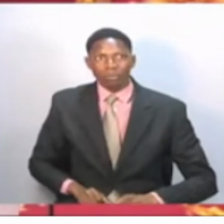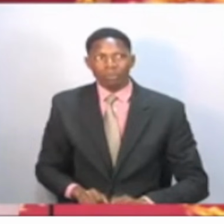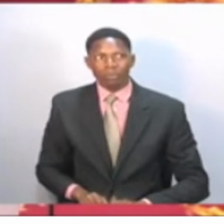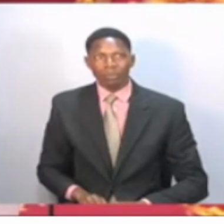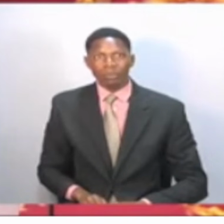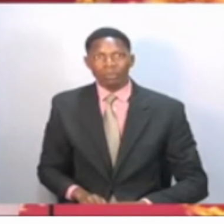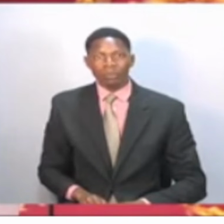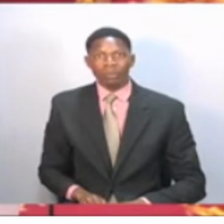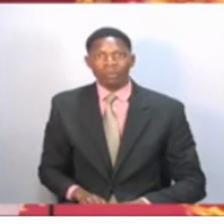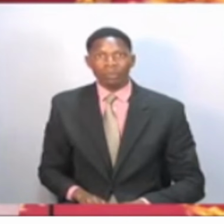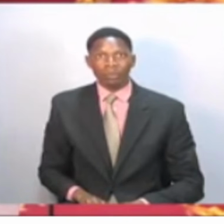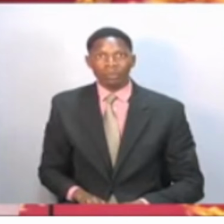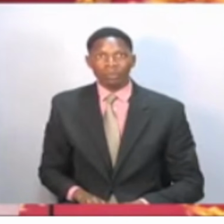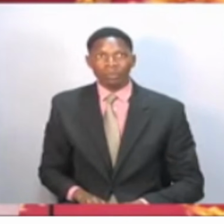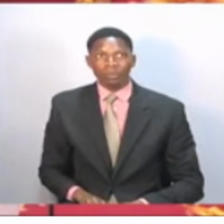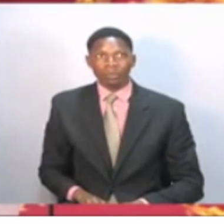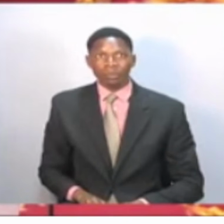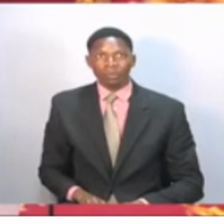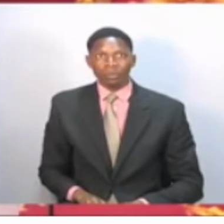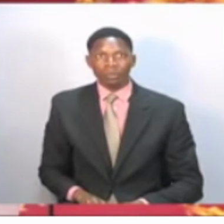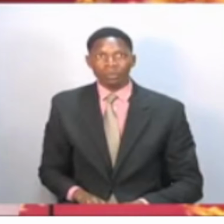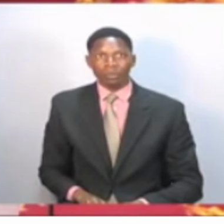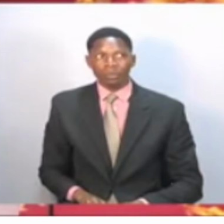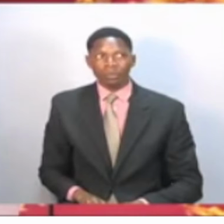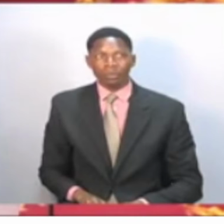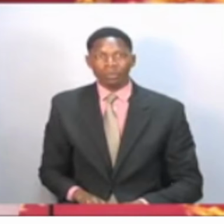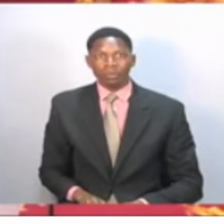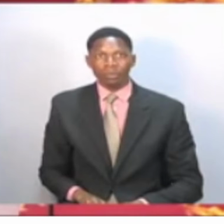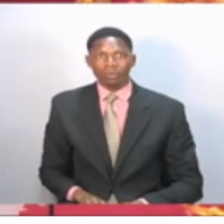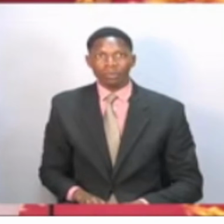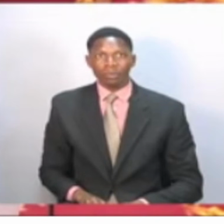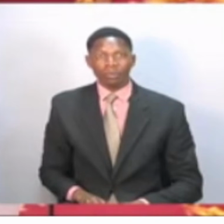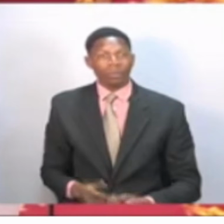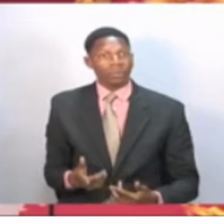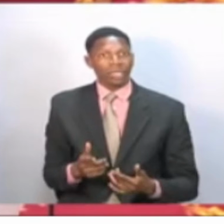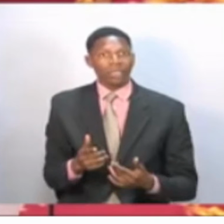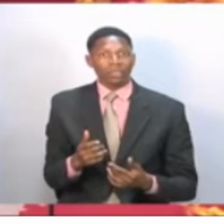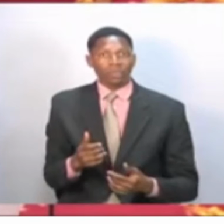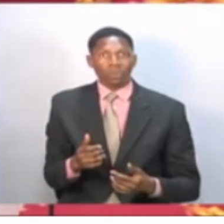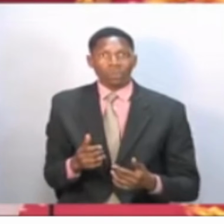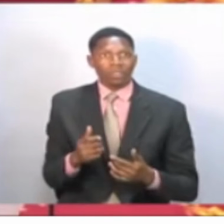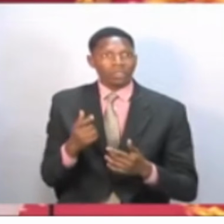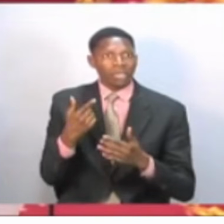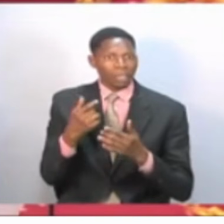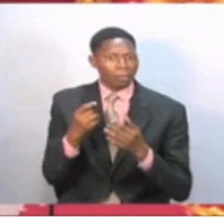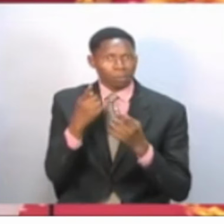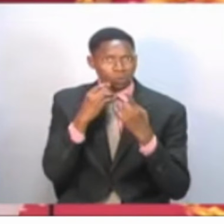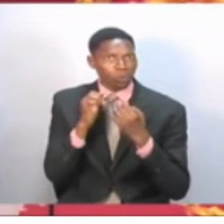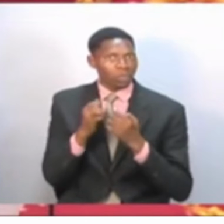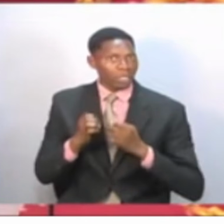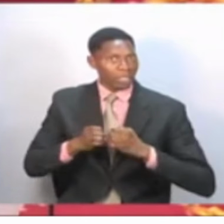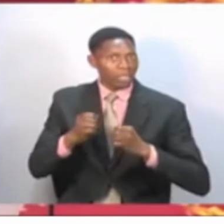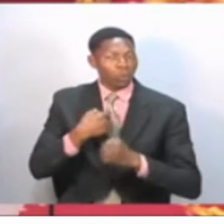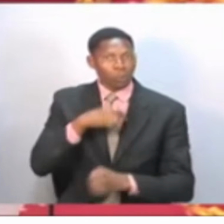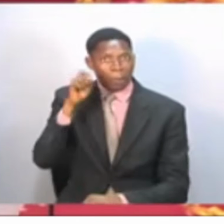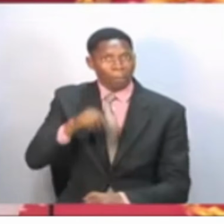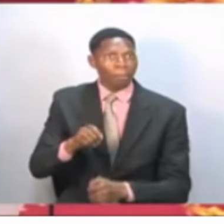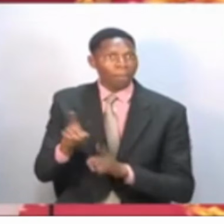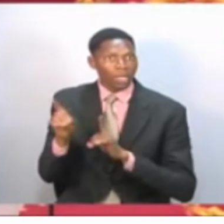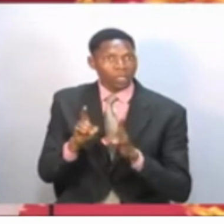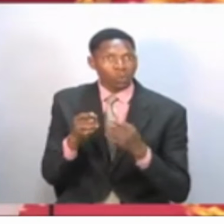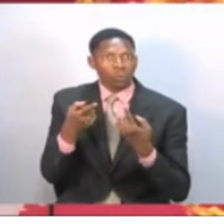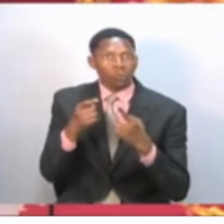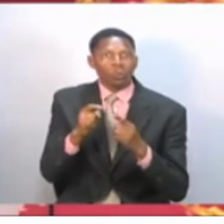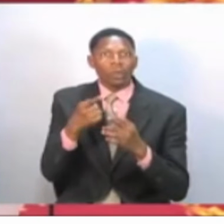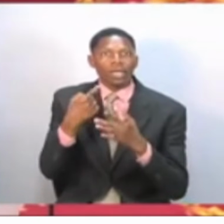I supported the fact that we should procure the Swami interchange through sole sourcing because it was urgent and we needed to do it. When the motorway